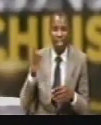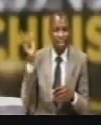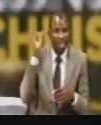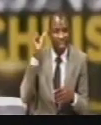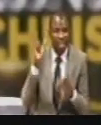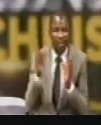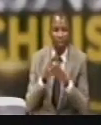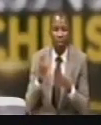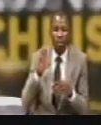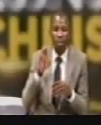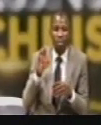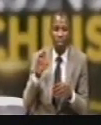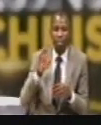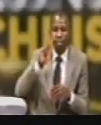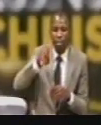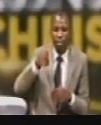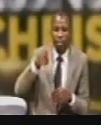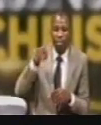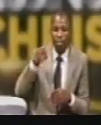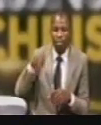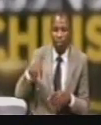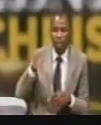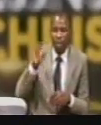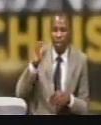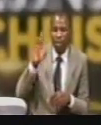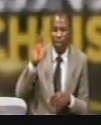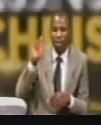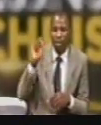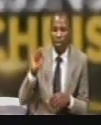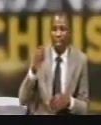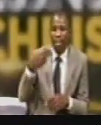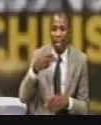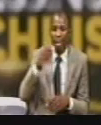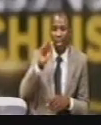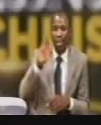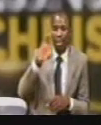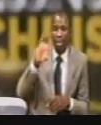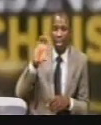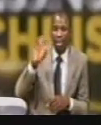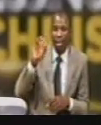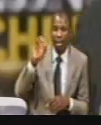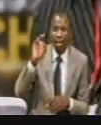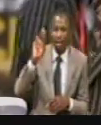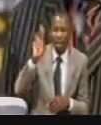in Jesus' name. We listen to Port Harcourt choir now.